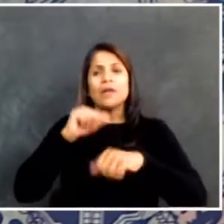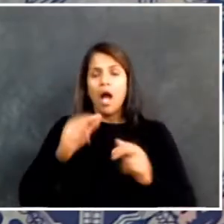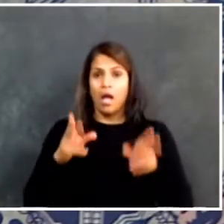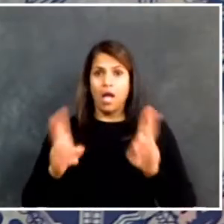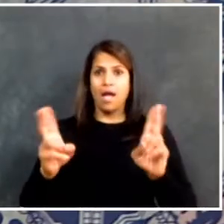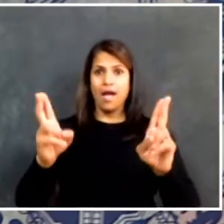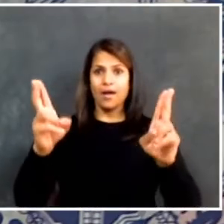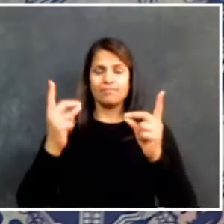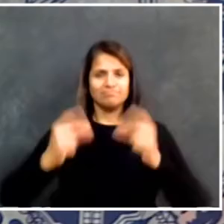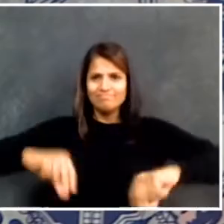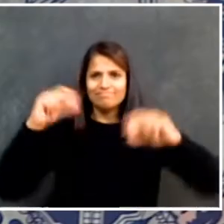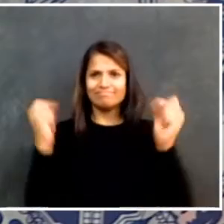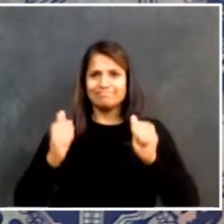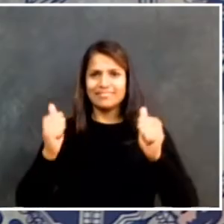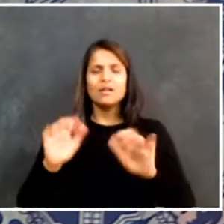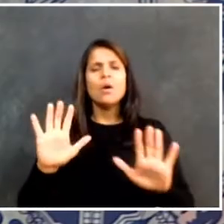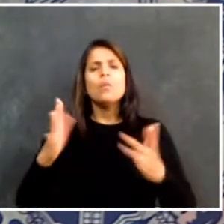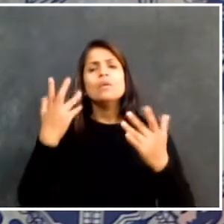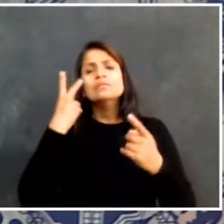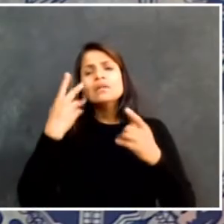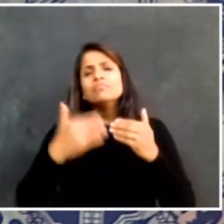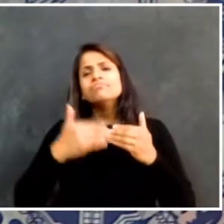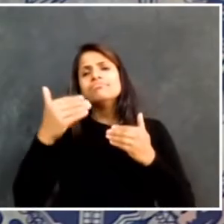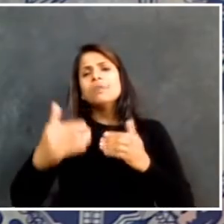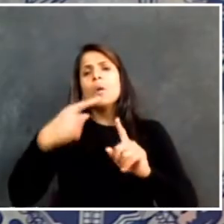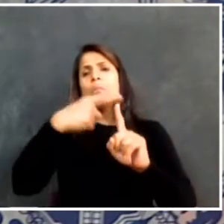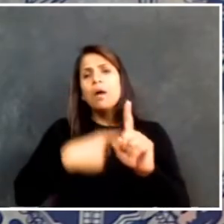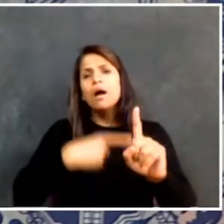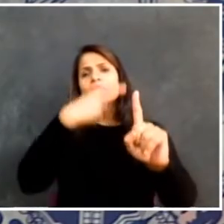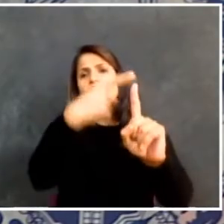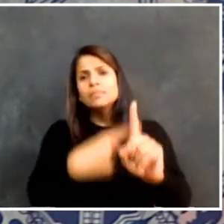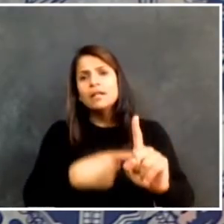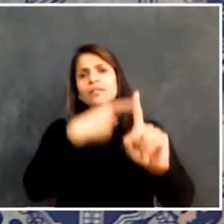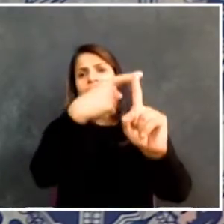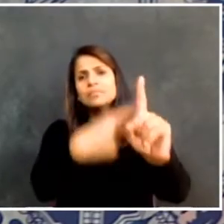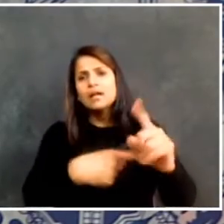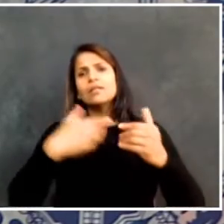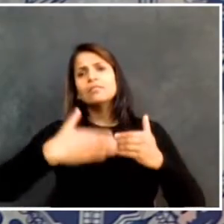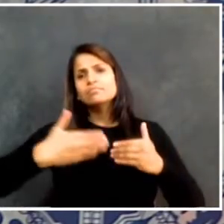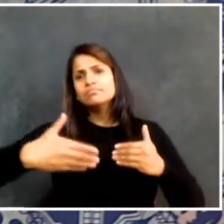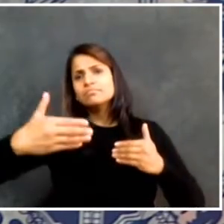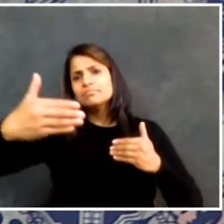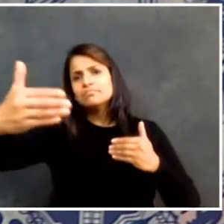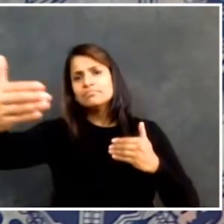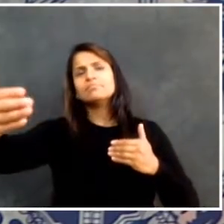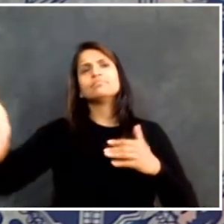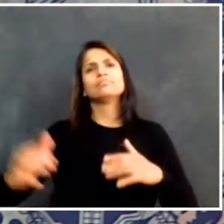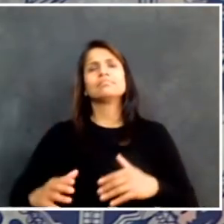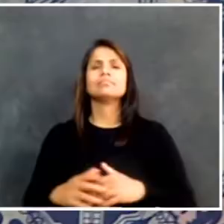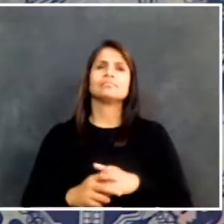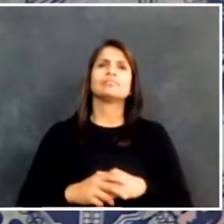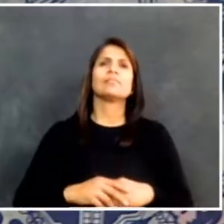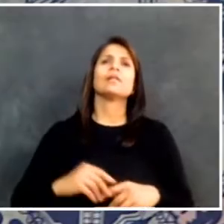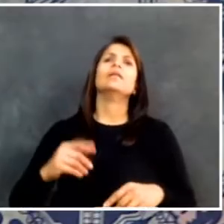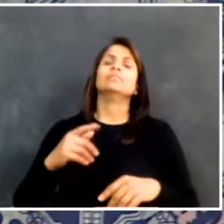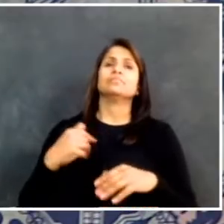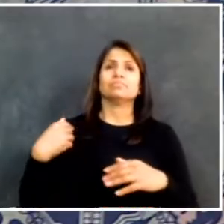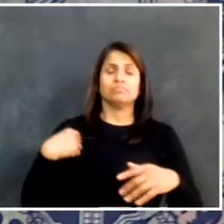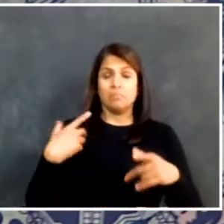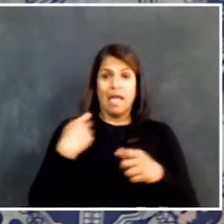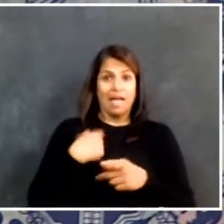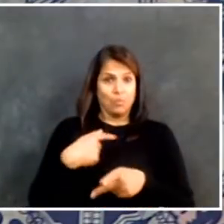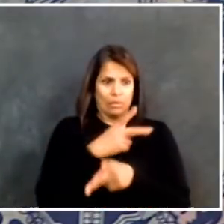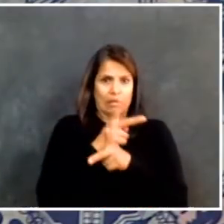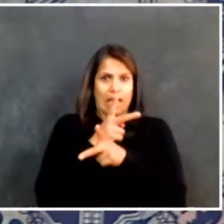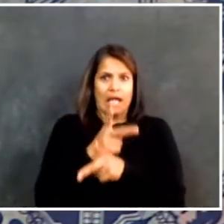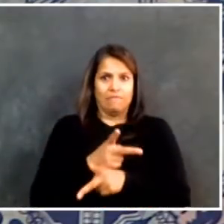But that way, when we actually start to restart in earnest, full scale, we'll be able to hold it and keep it, and people's livelihoods will